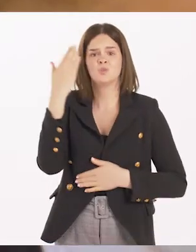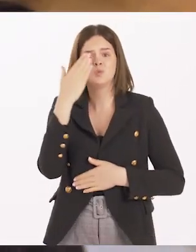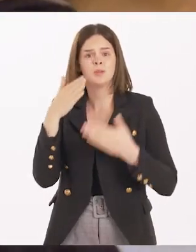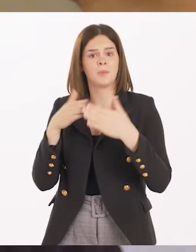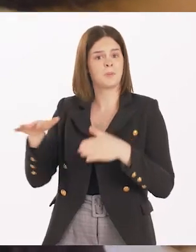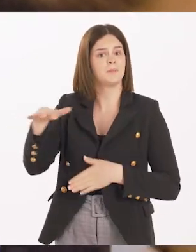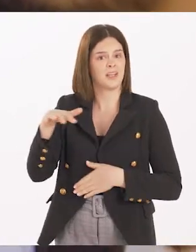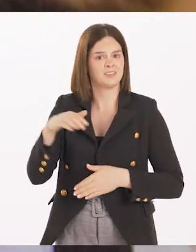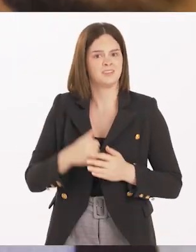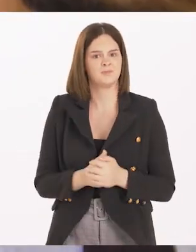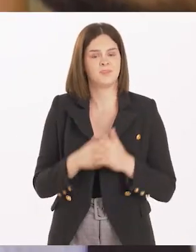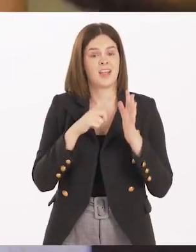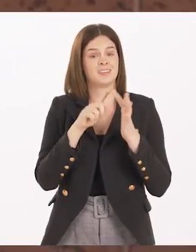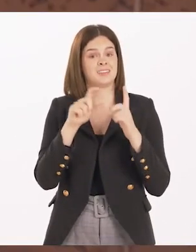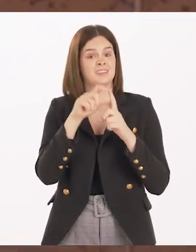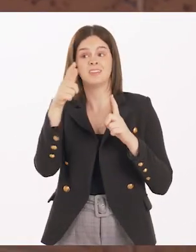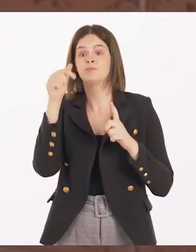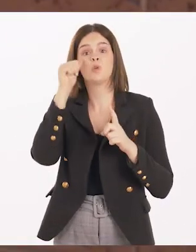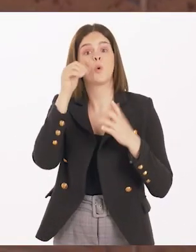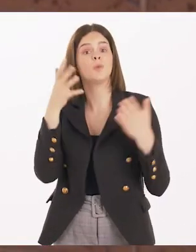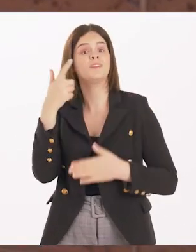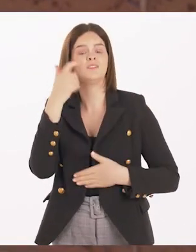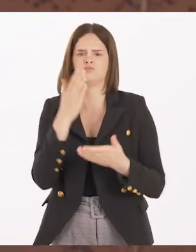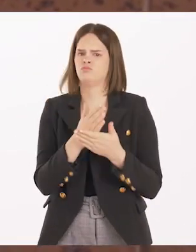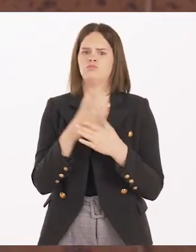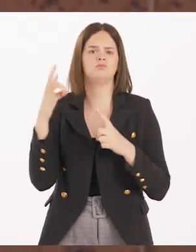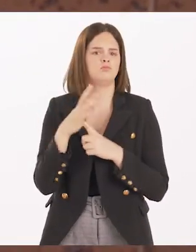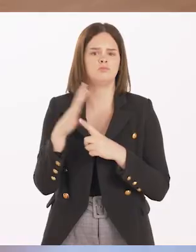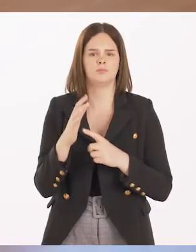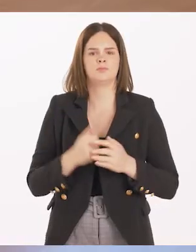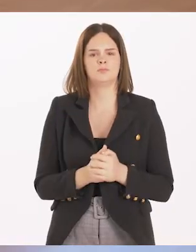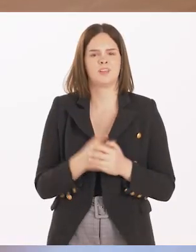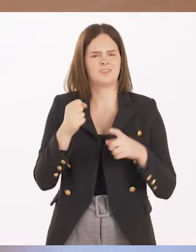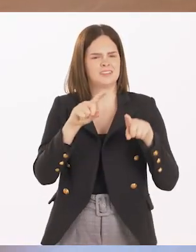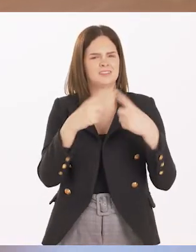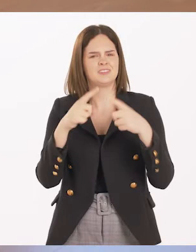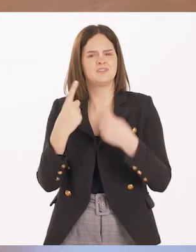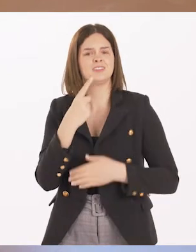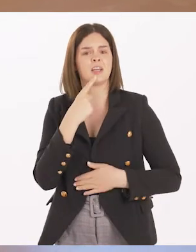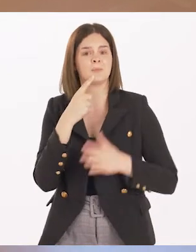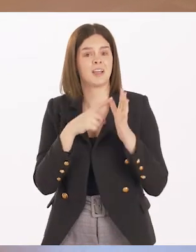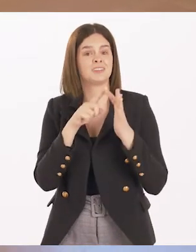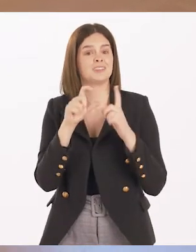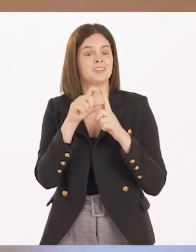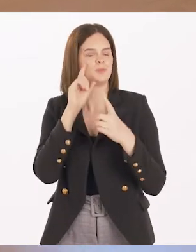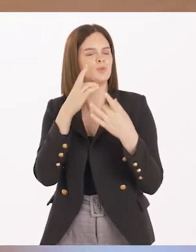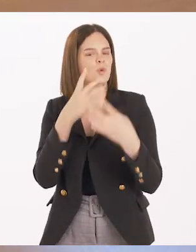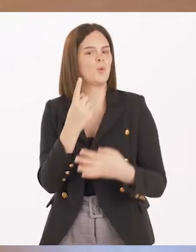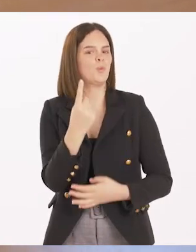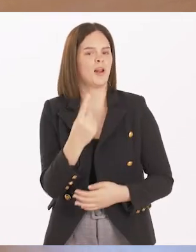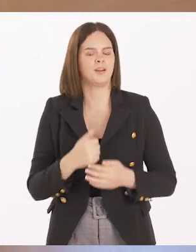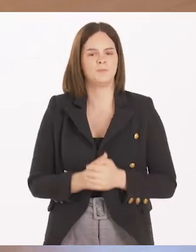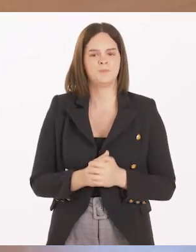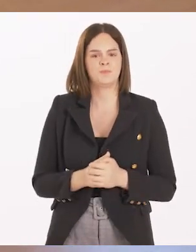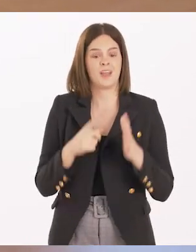public places. Knowing where your nearest AED is, is super important. There are many types of AEDs in the community. This is just